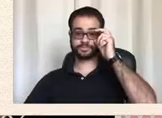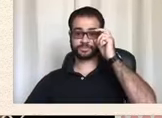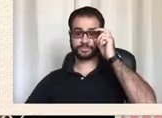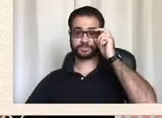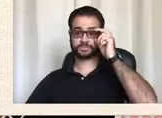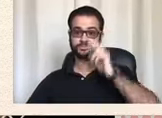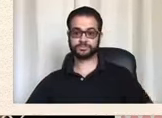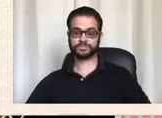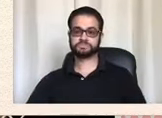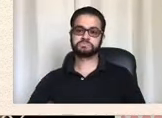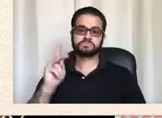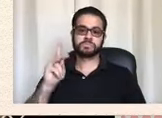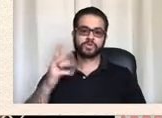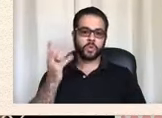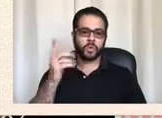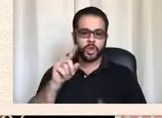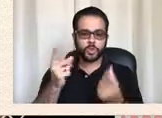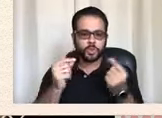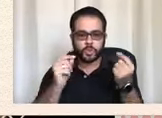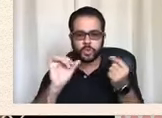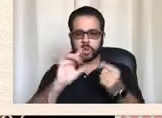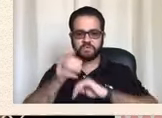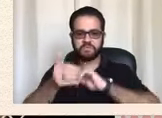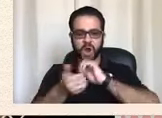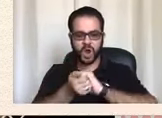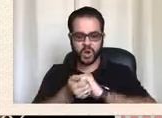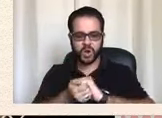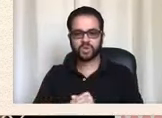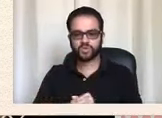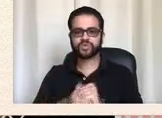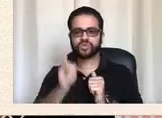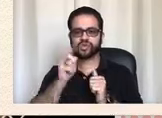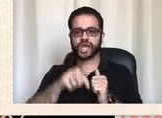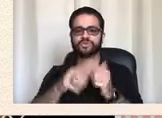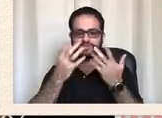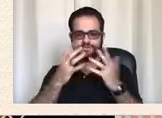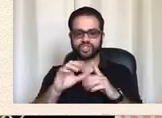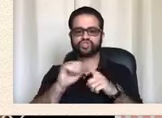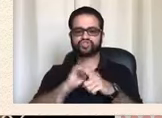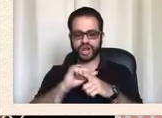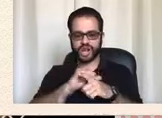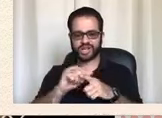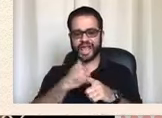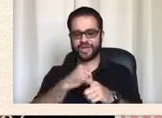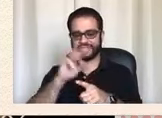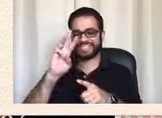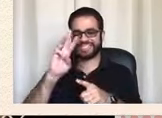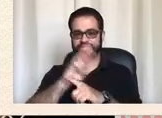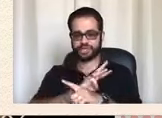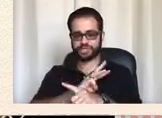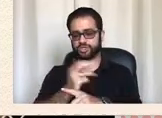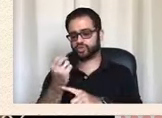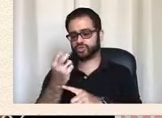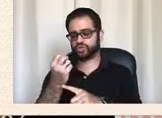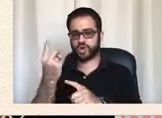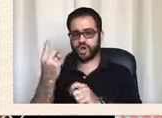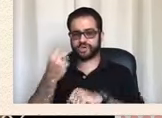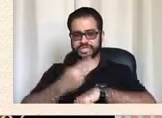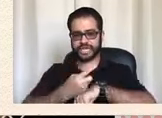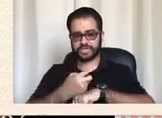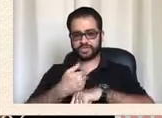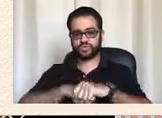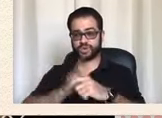do as a partner? So you're going to complete a series of training sessions. So there's 6 months, it's 12 days. When we met in Orlando,